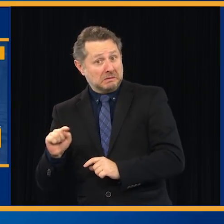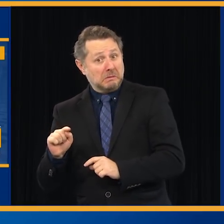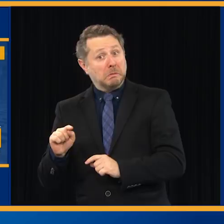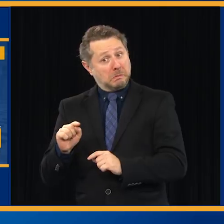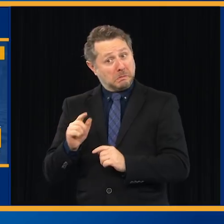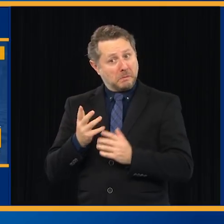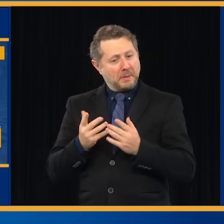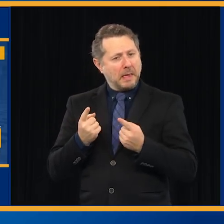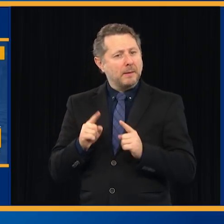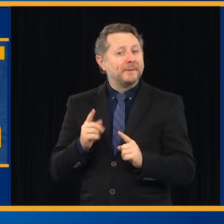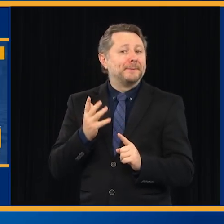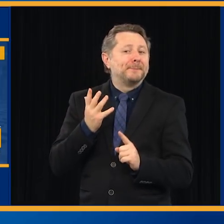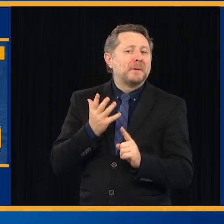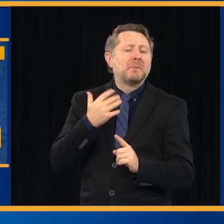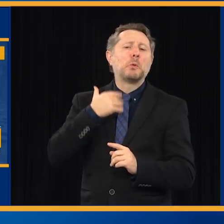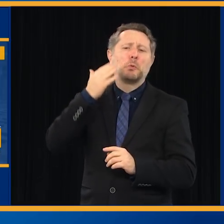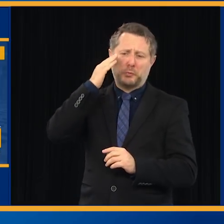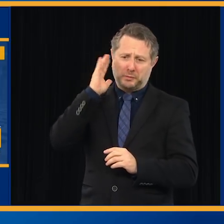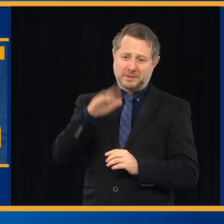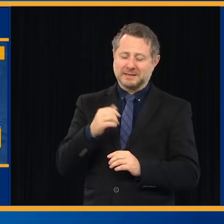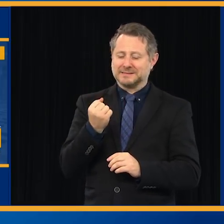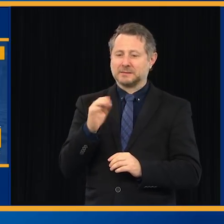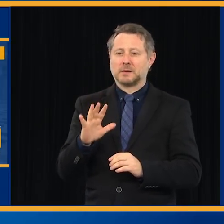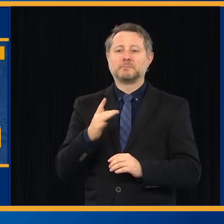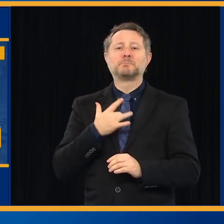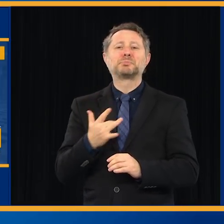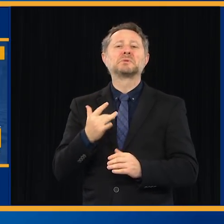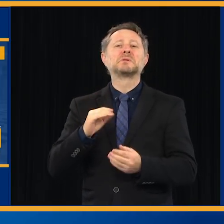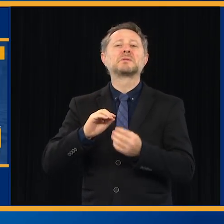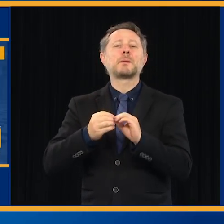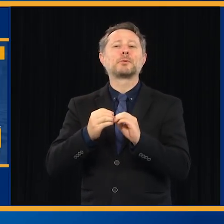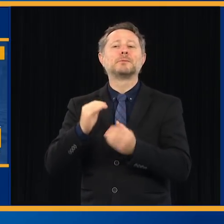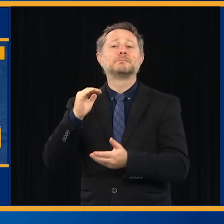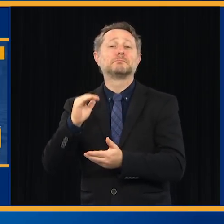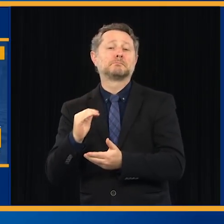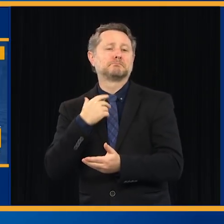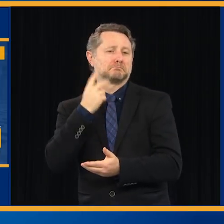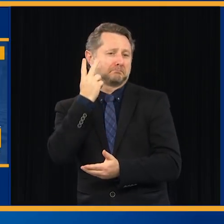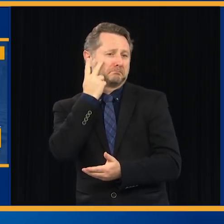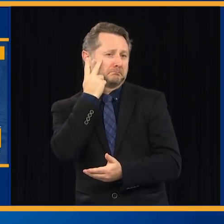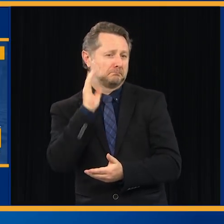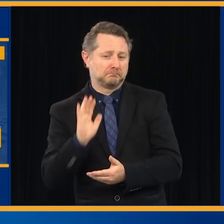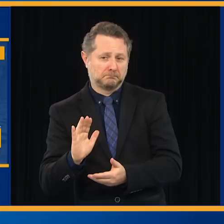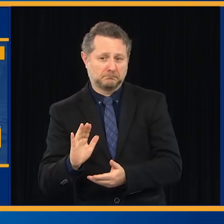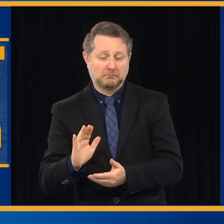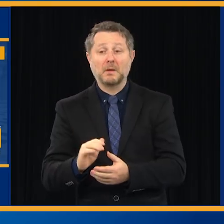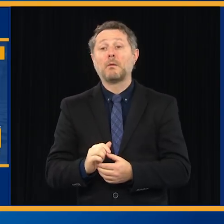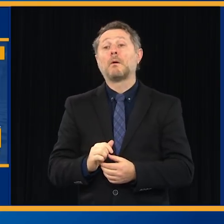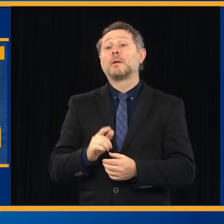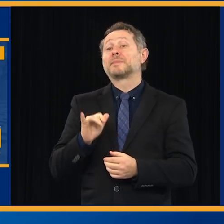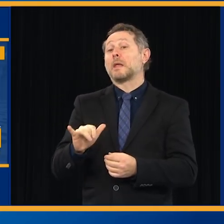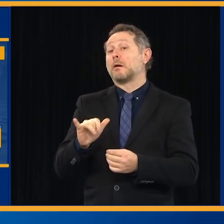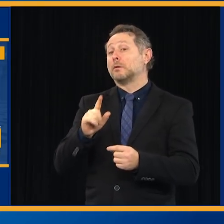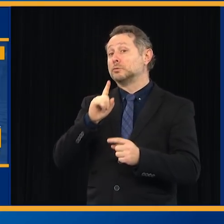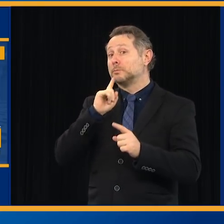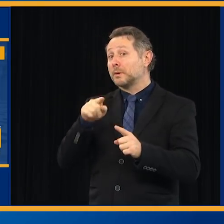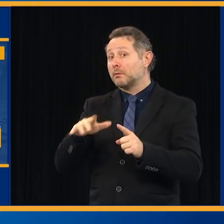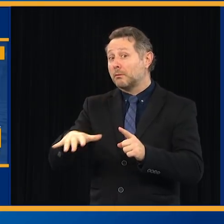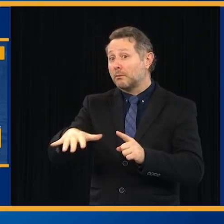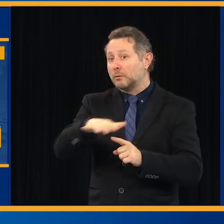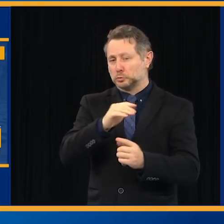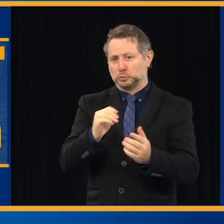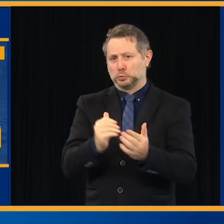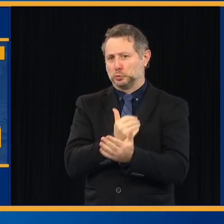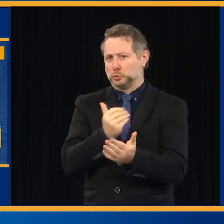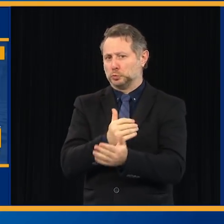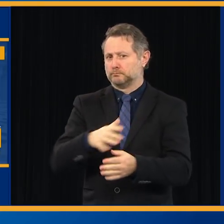weekend reporting tends to be a little different. And remember, this reporting system we just put in place. This never happened before where